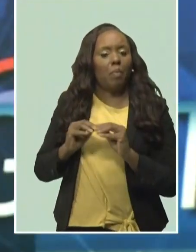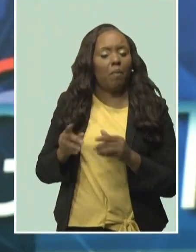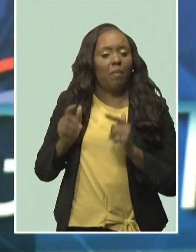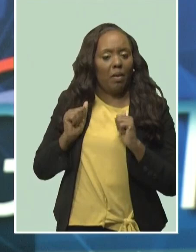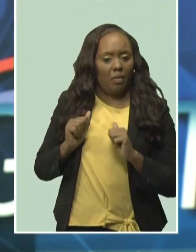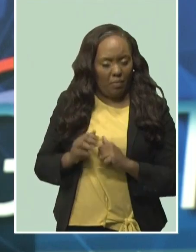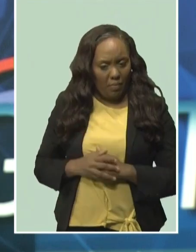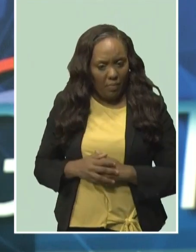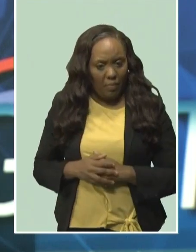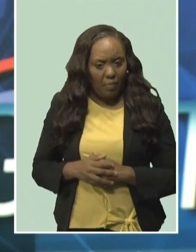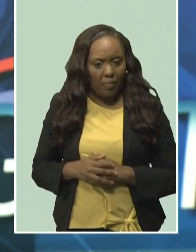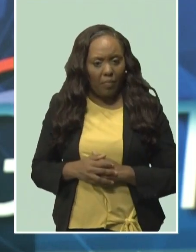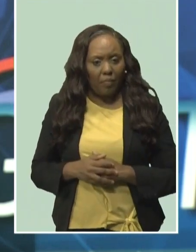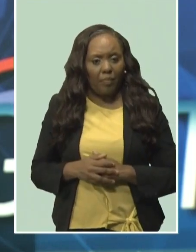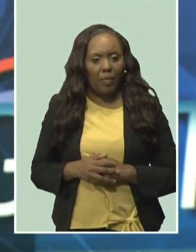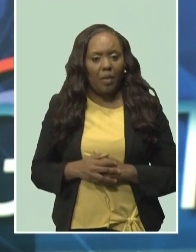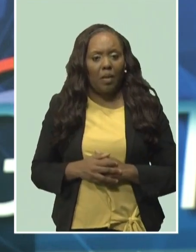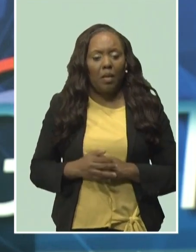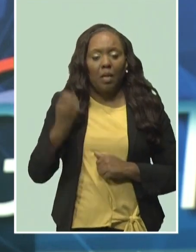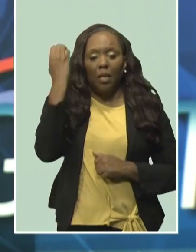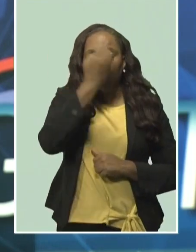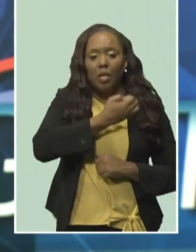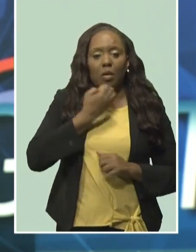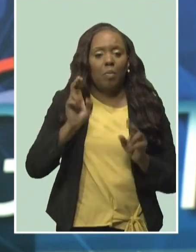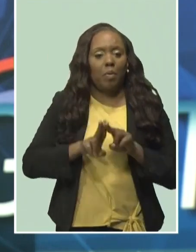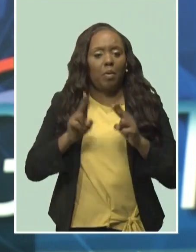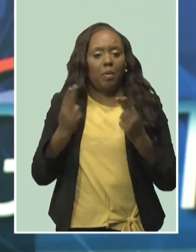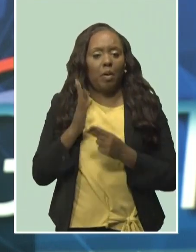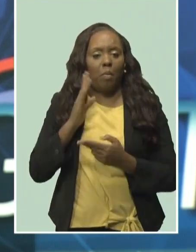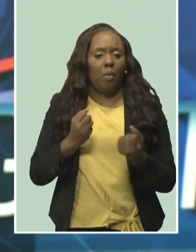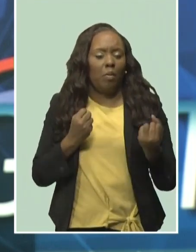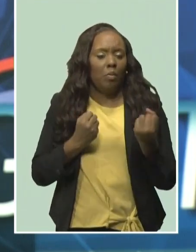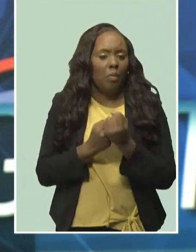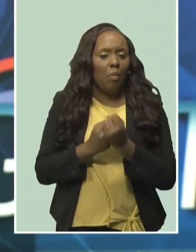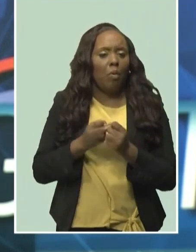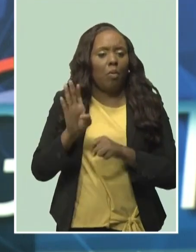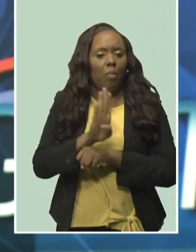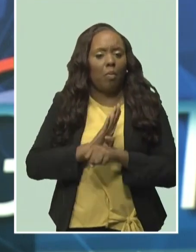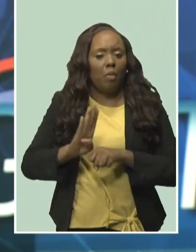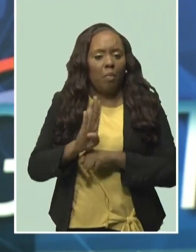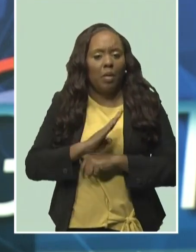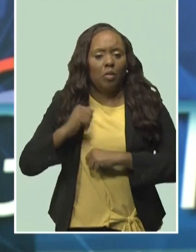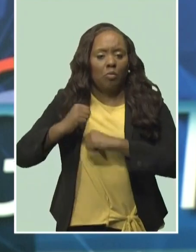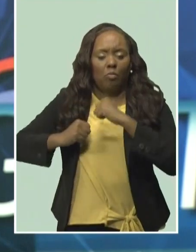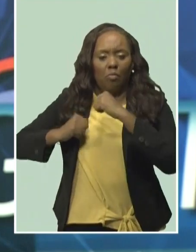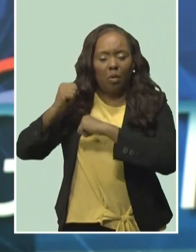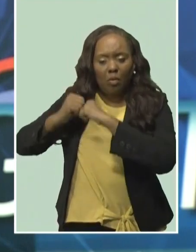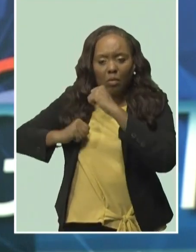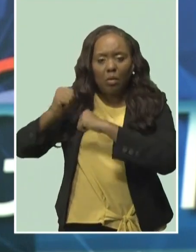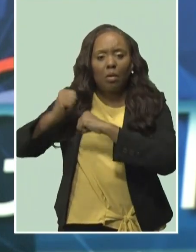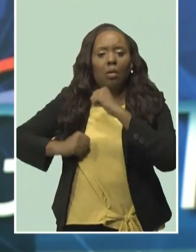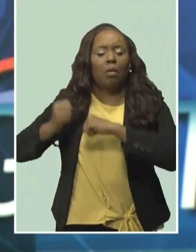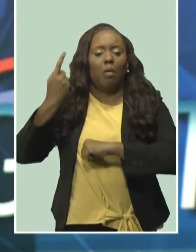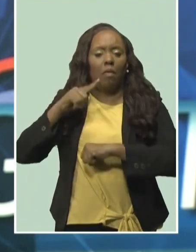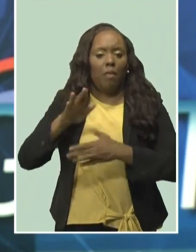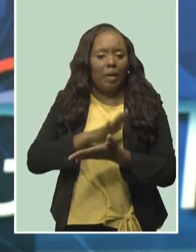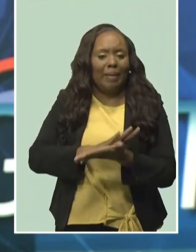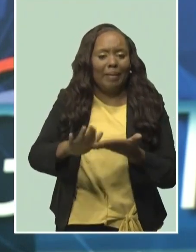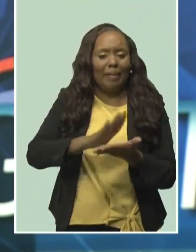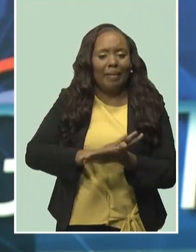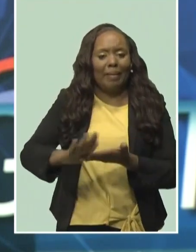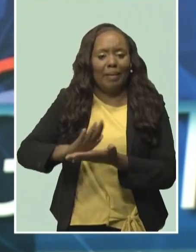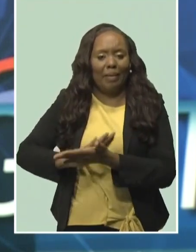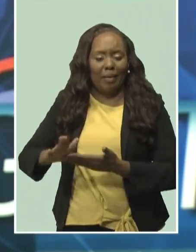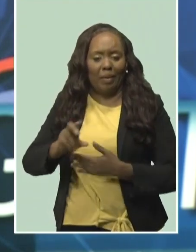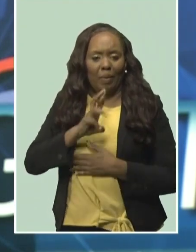The European Union is to support Barbados in upgrading climate-resilient infrastructure for clean water. This was announced by the